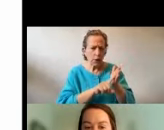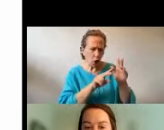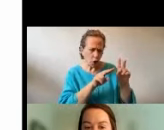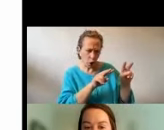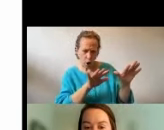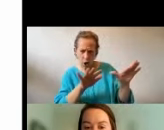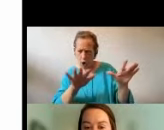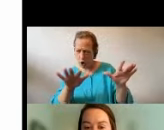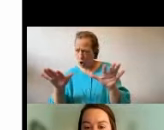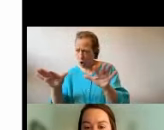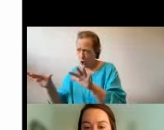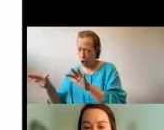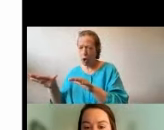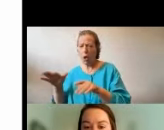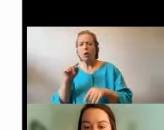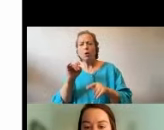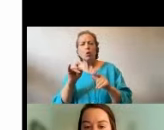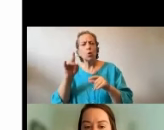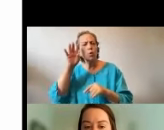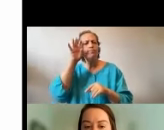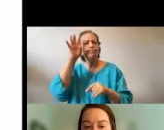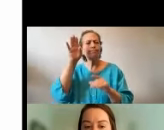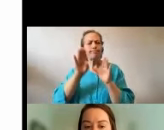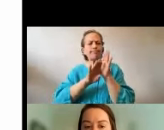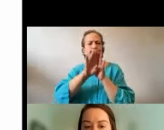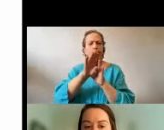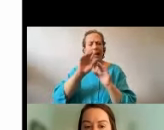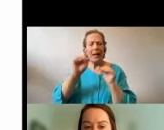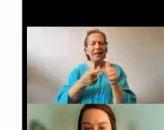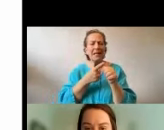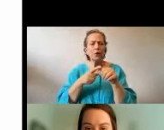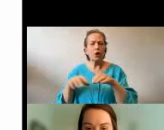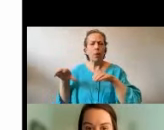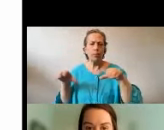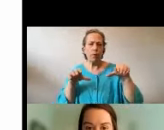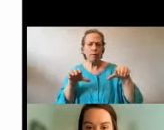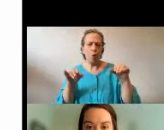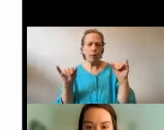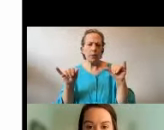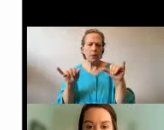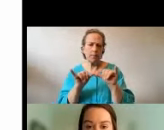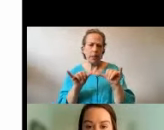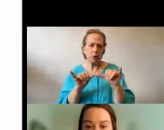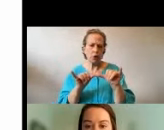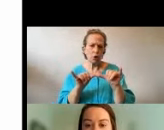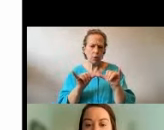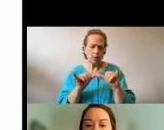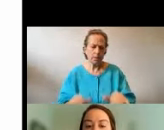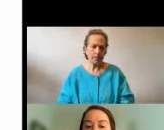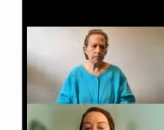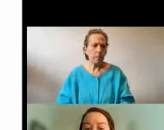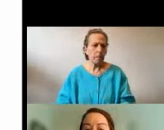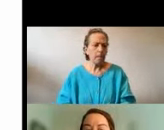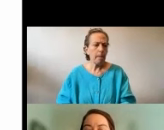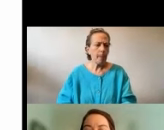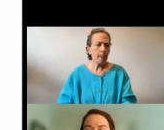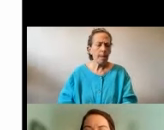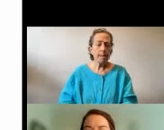up with some initial performance measures. But I'm bringing this up because I want to note